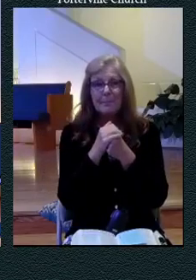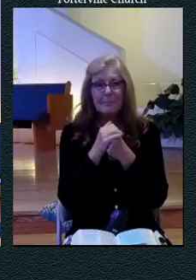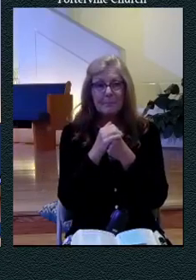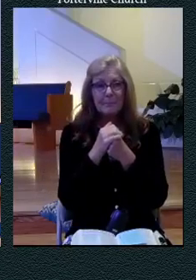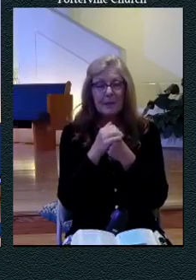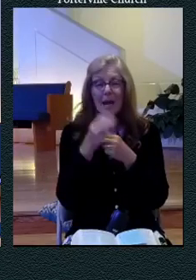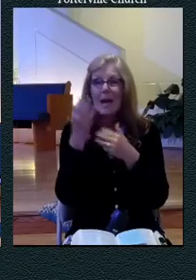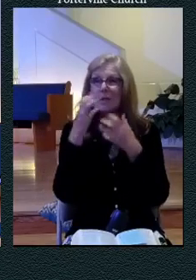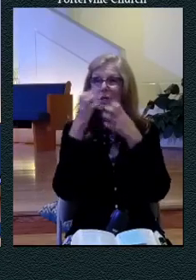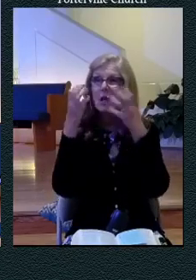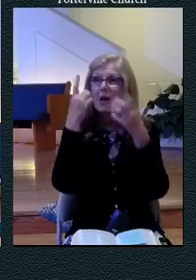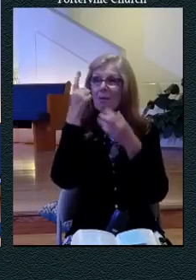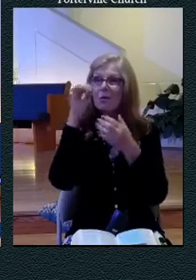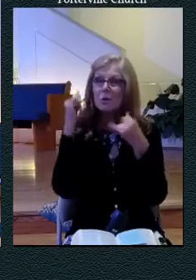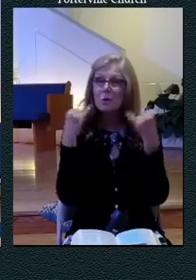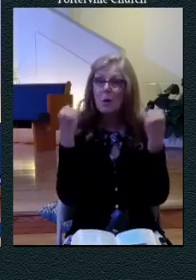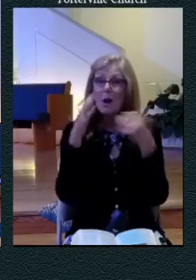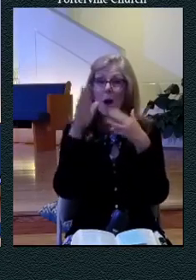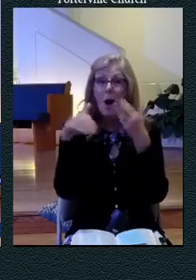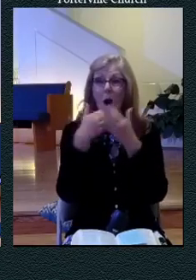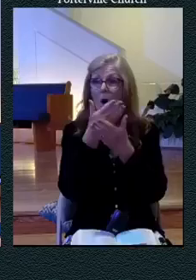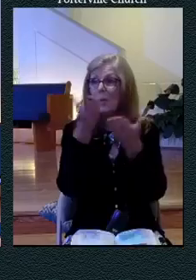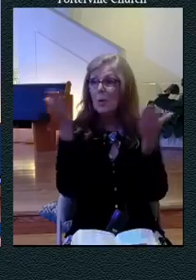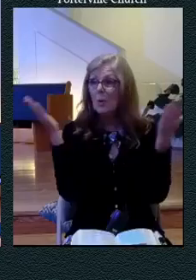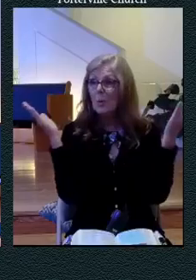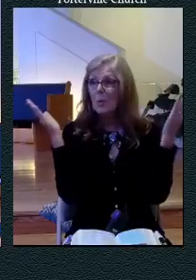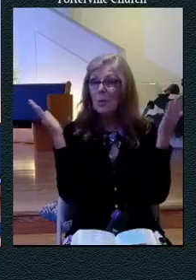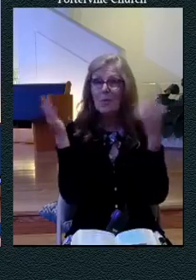joy, all you who are upright in heart.